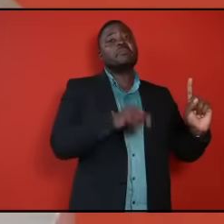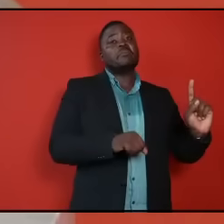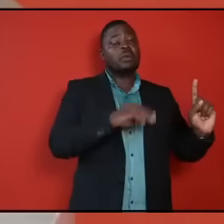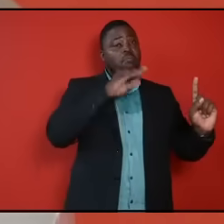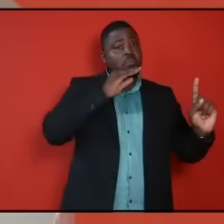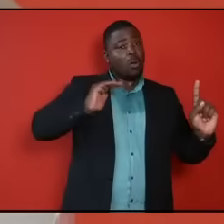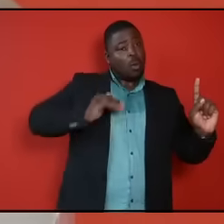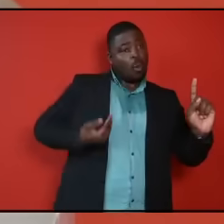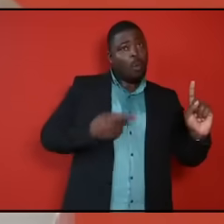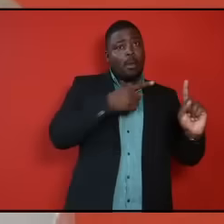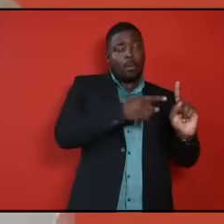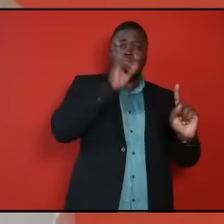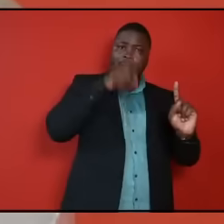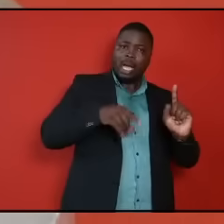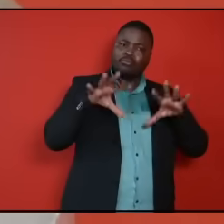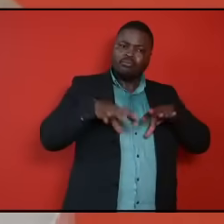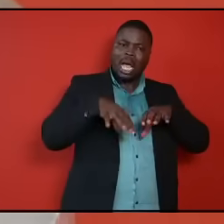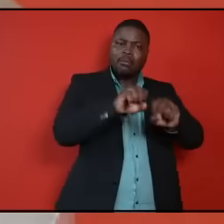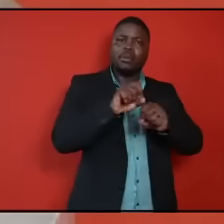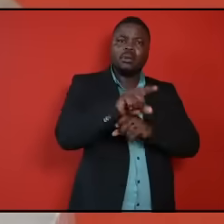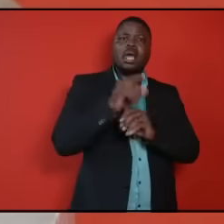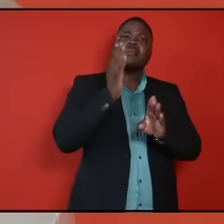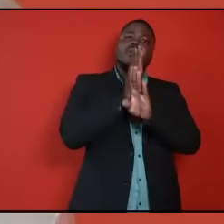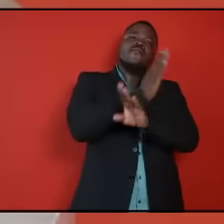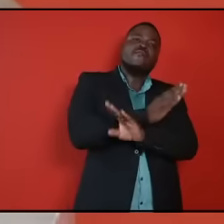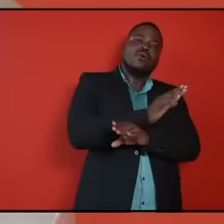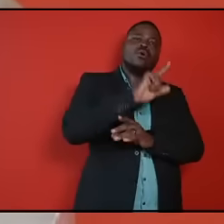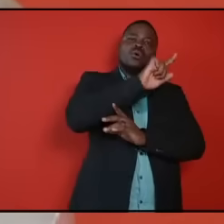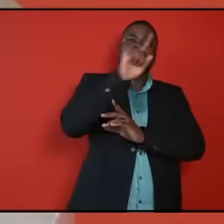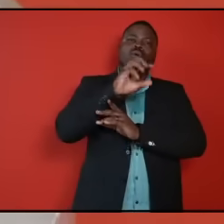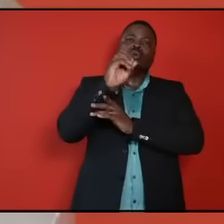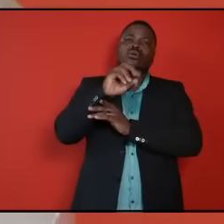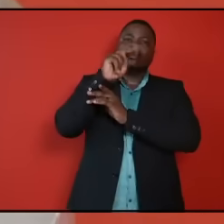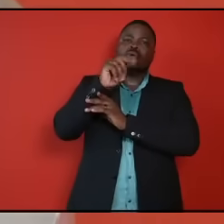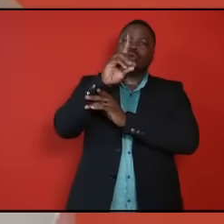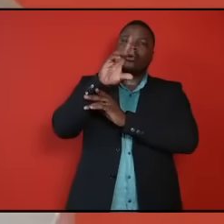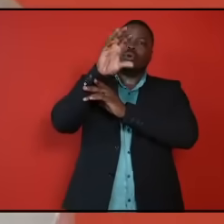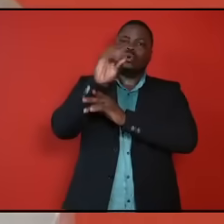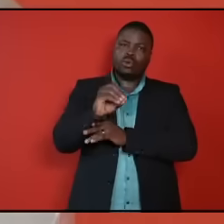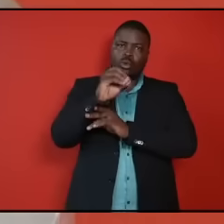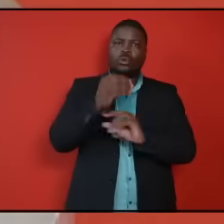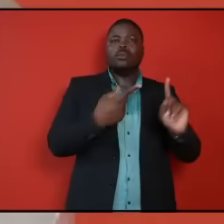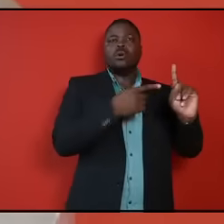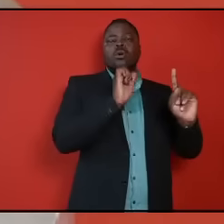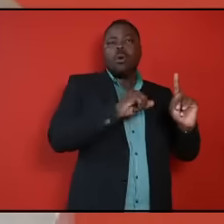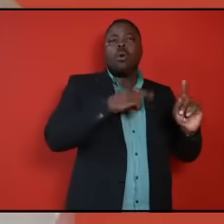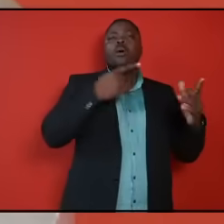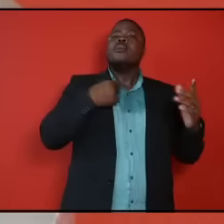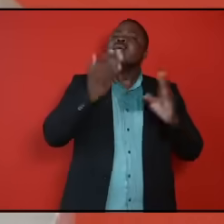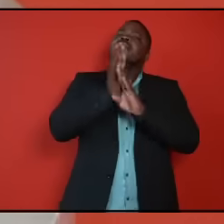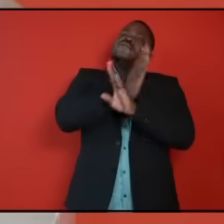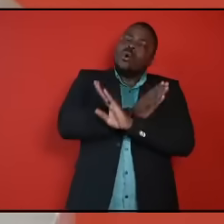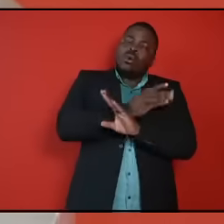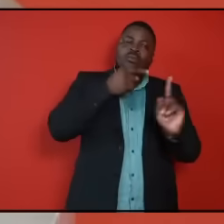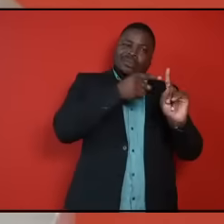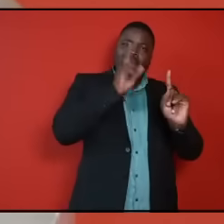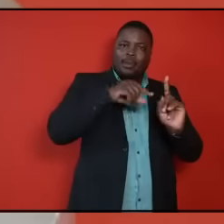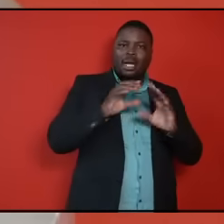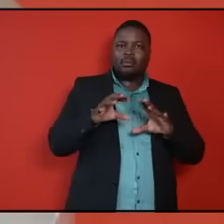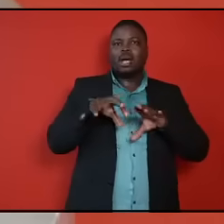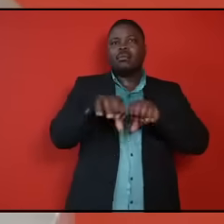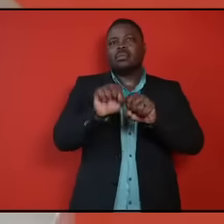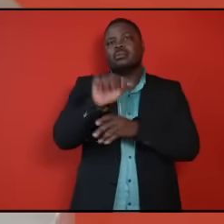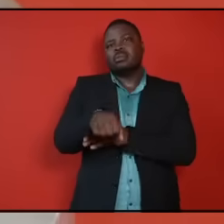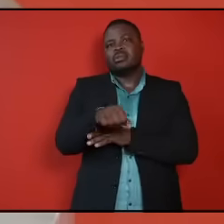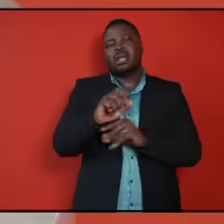before Zondo. And they appointed Zondo because they were scared. They knew how sharp she was. Only to be